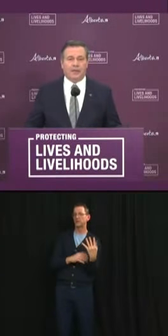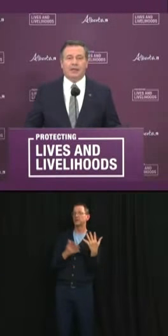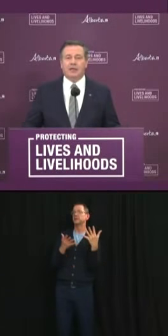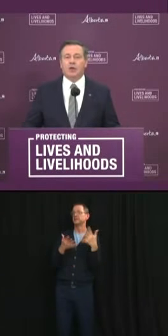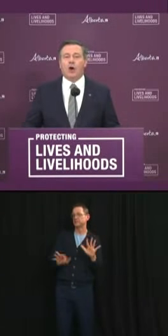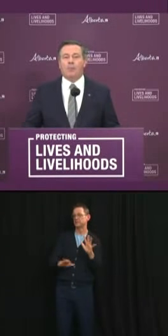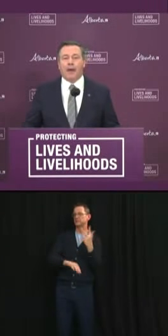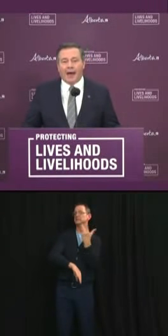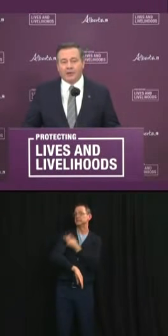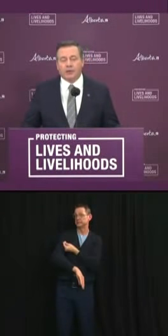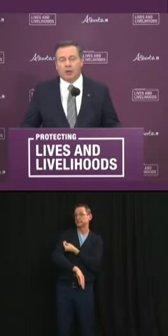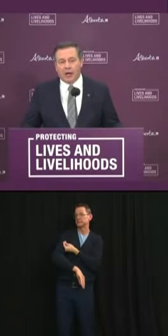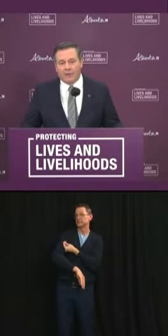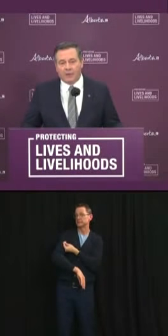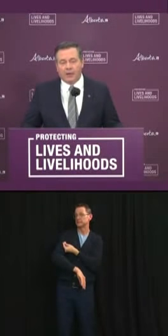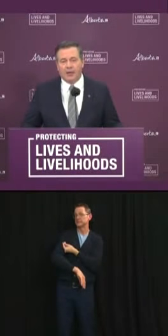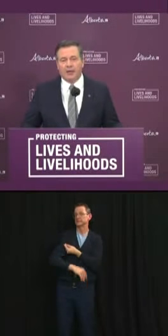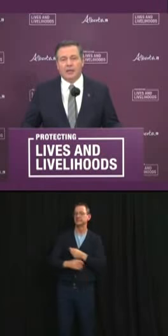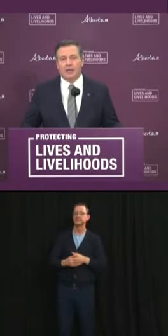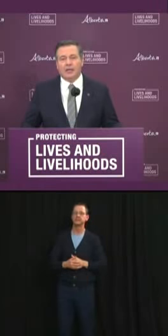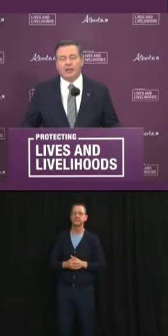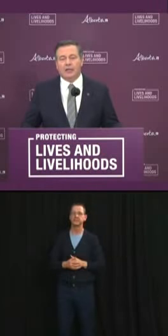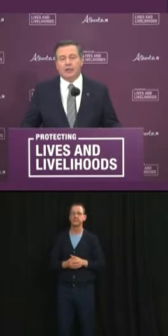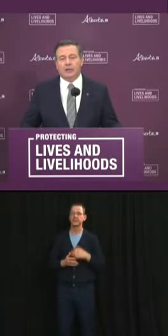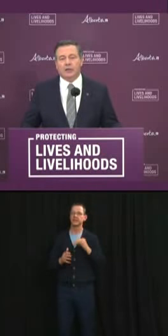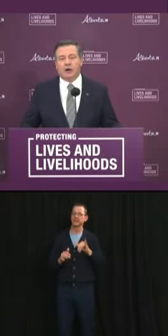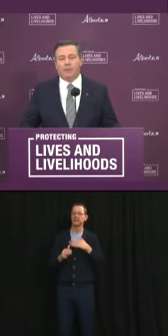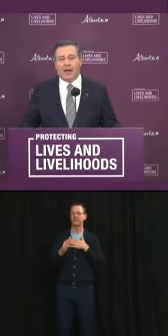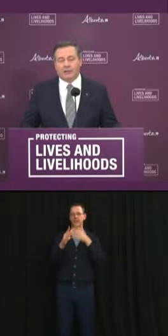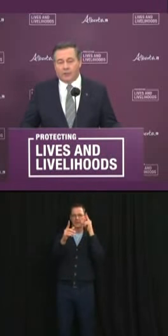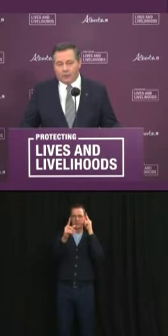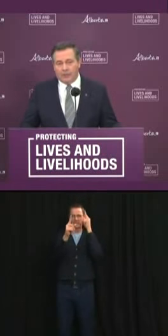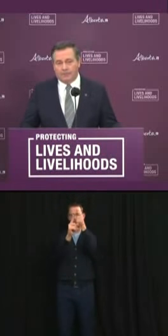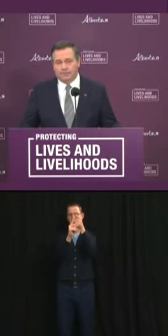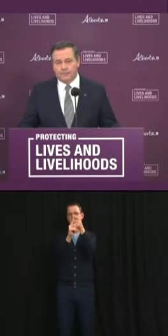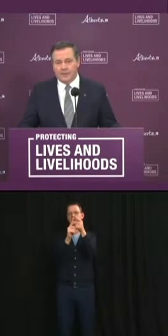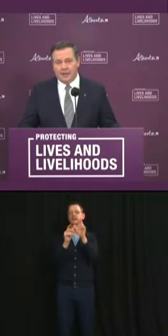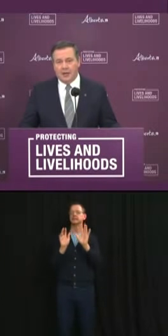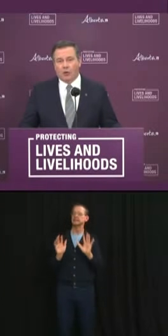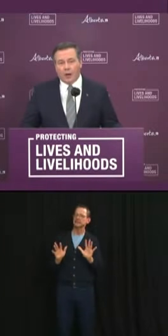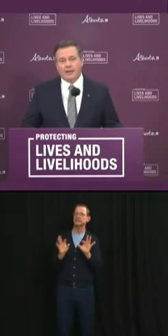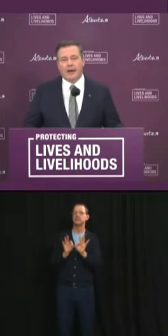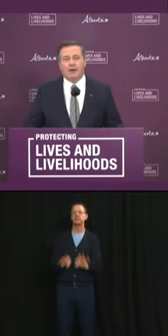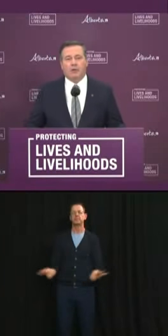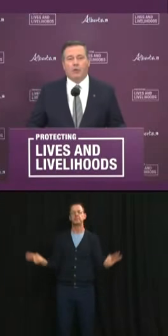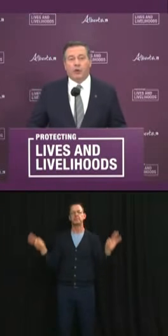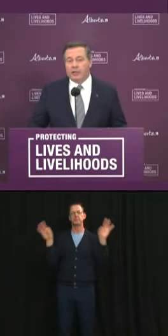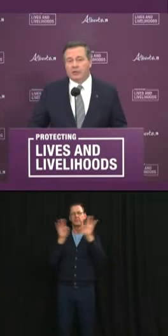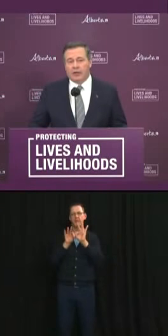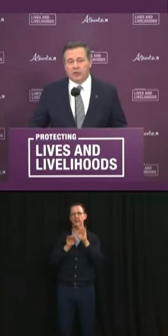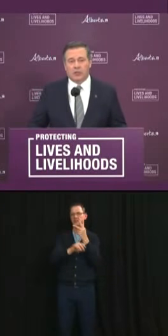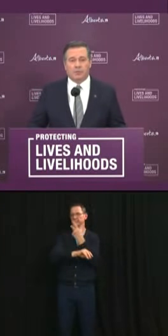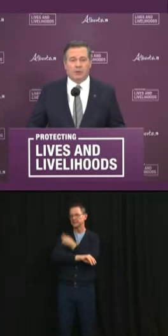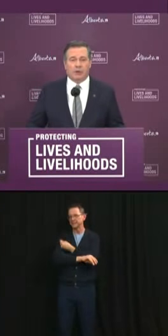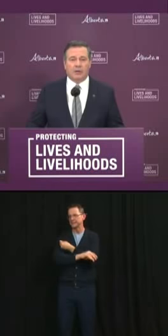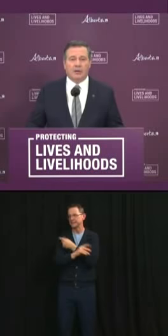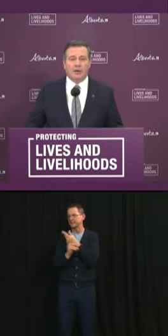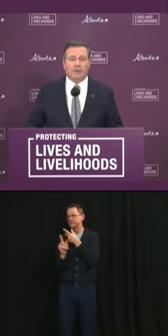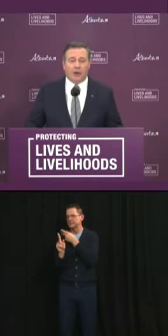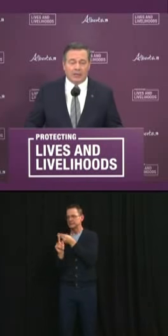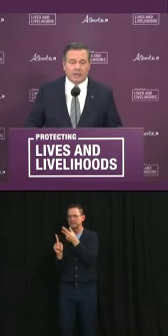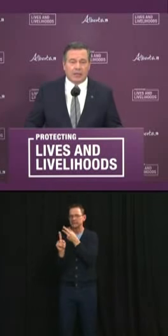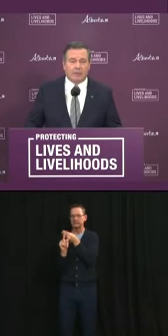tunnel. It is our path to recovery. It is our path to freedom. Right now, we're in a transition